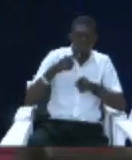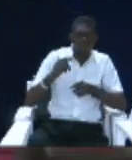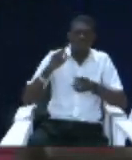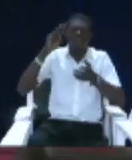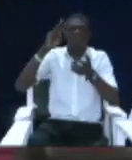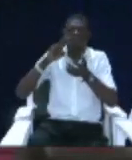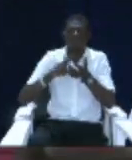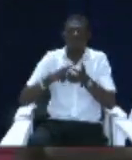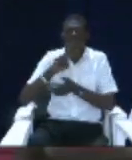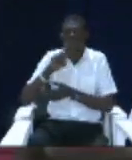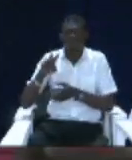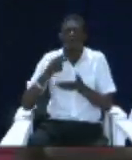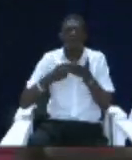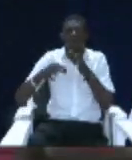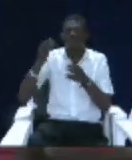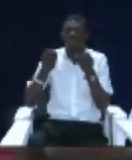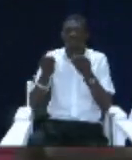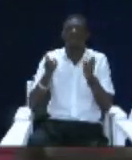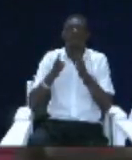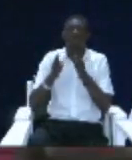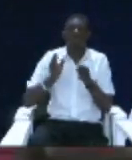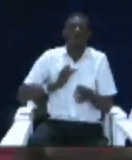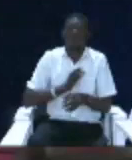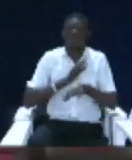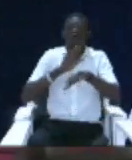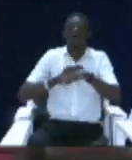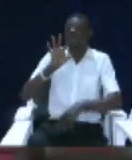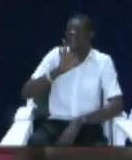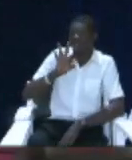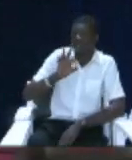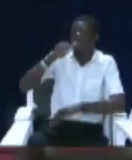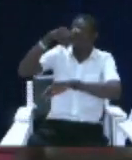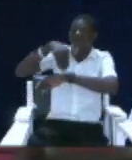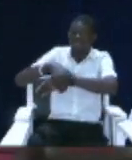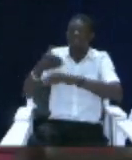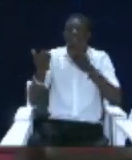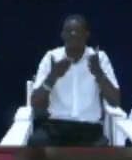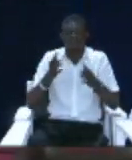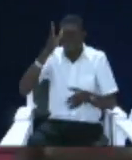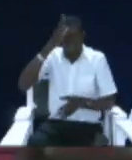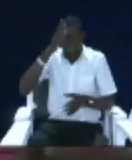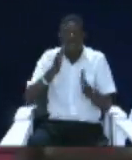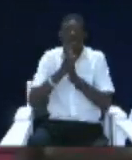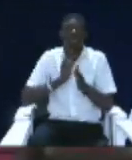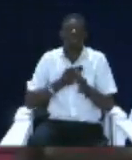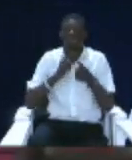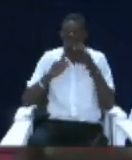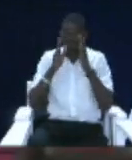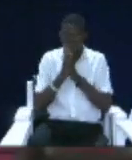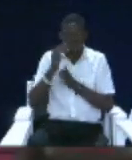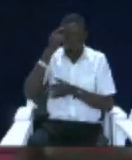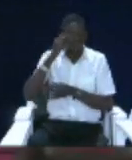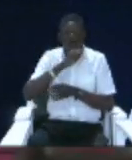Holy Ghost Congress on Friday night service, Daddy asked us to pray